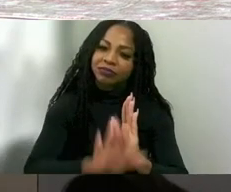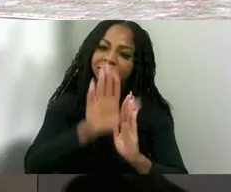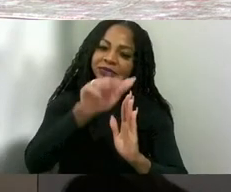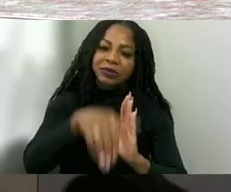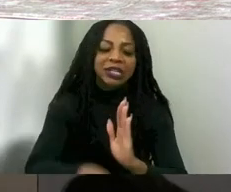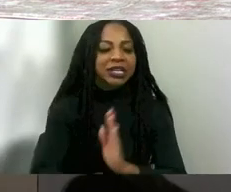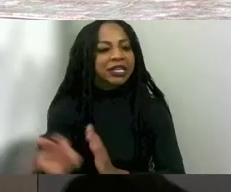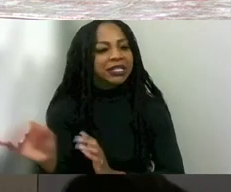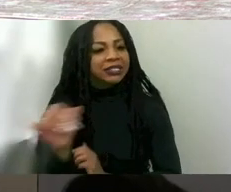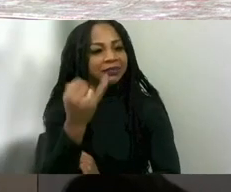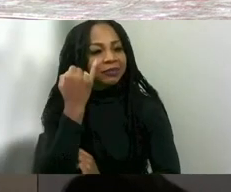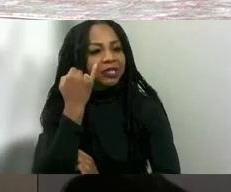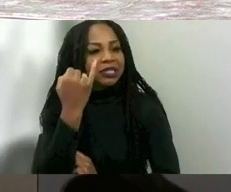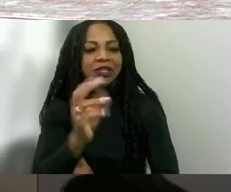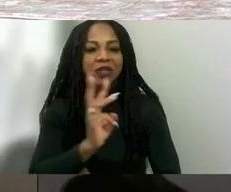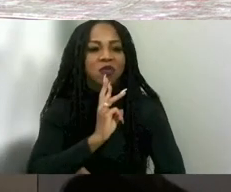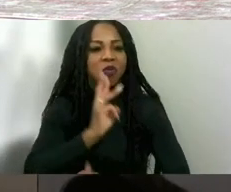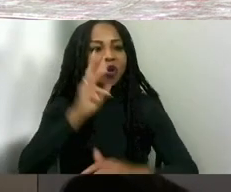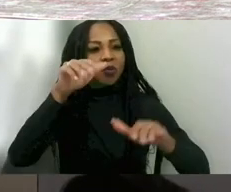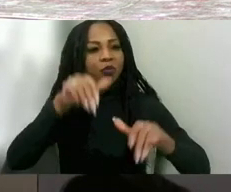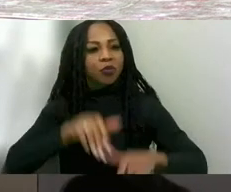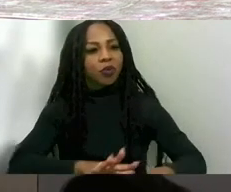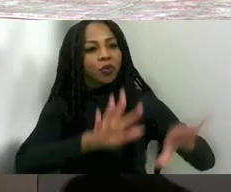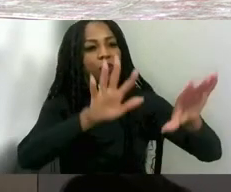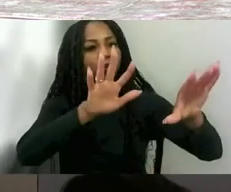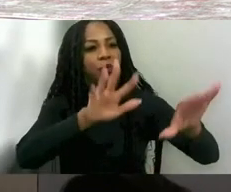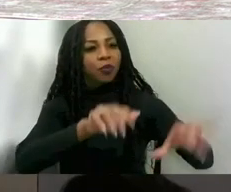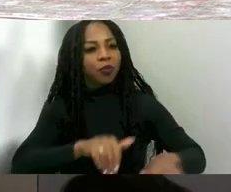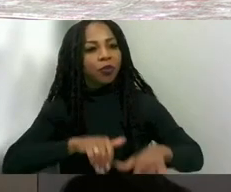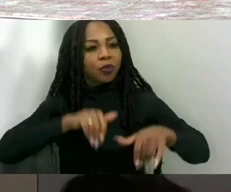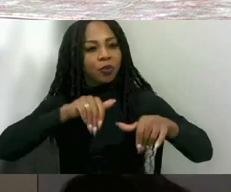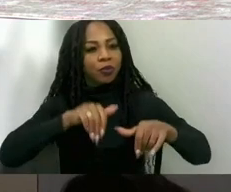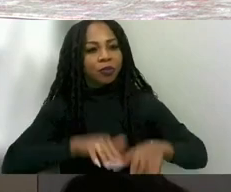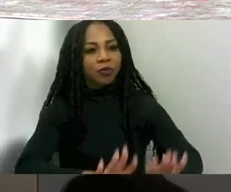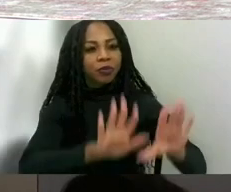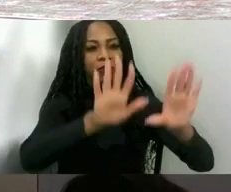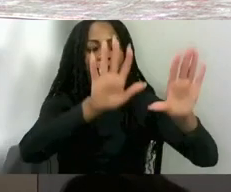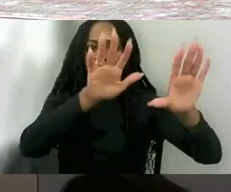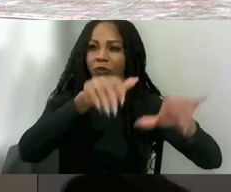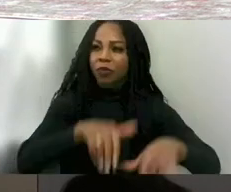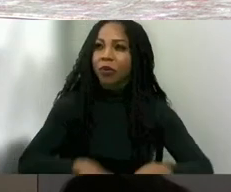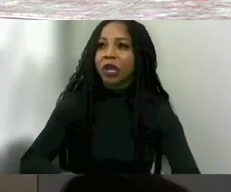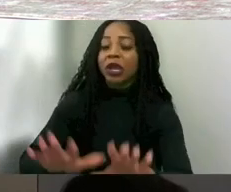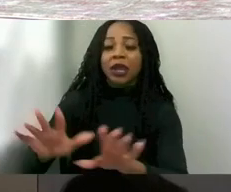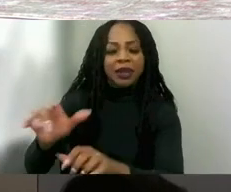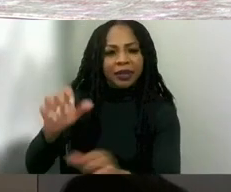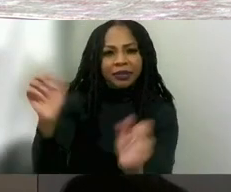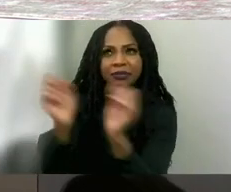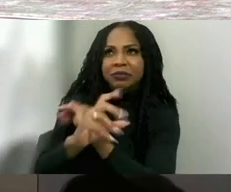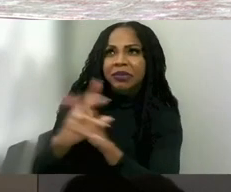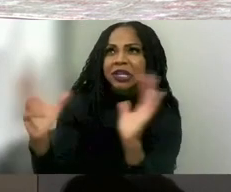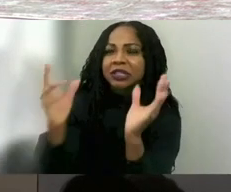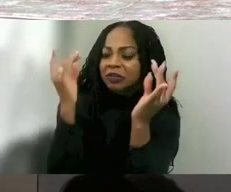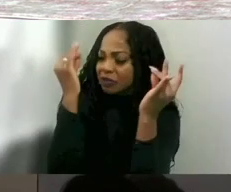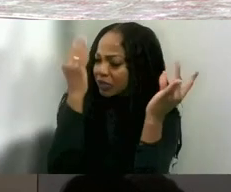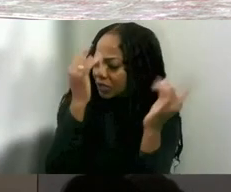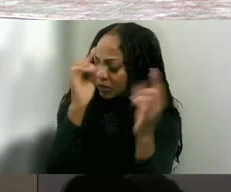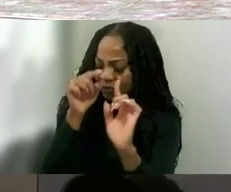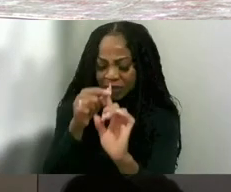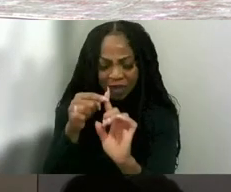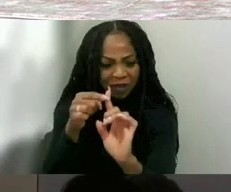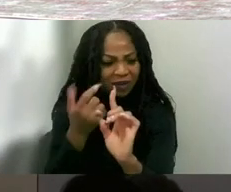always say that because if you're thinking of something so terrible that you lost, so